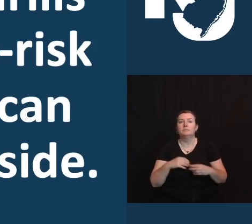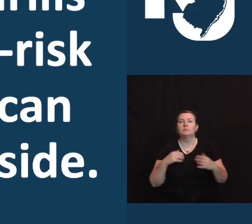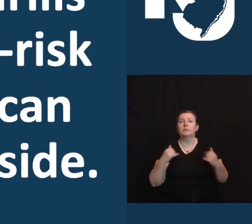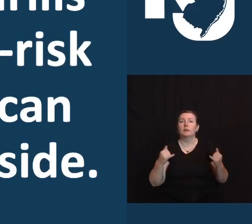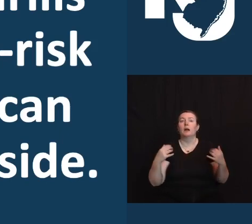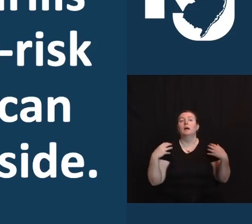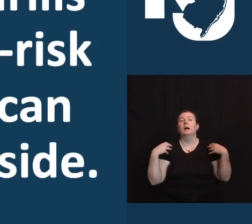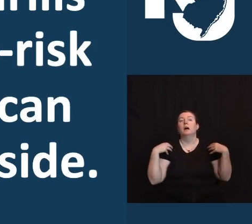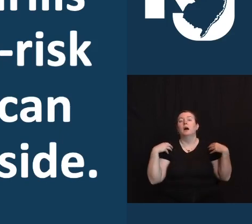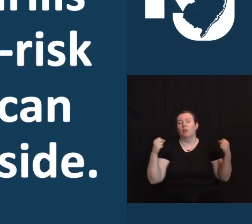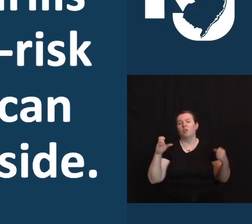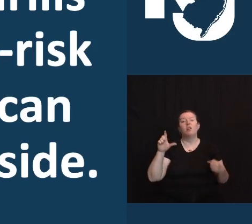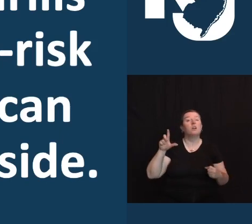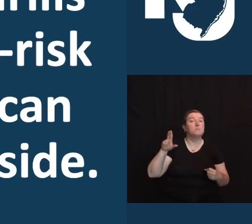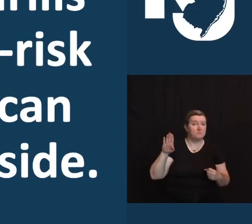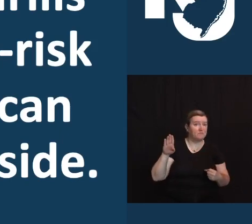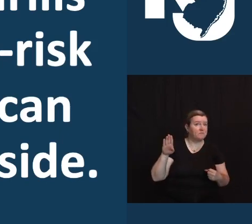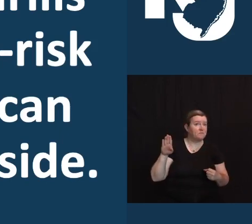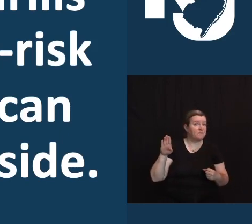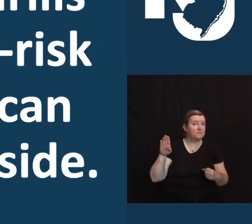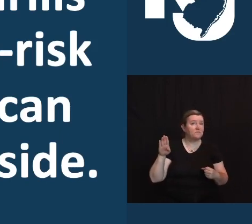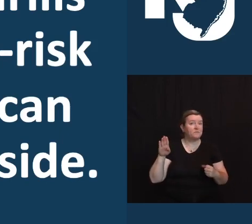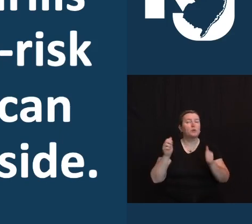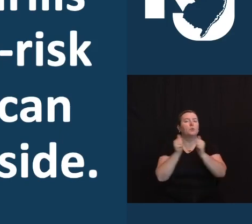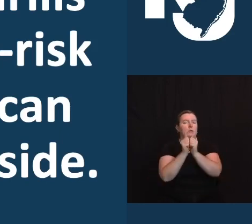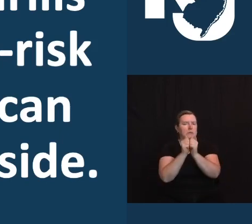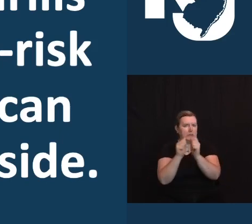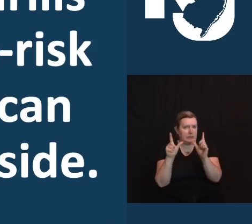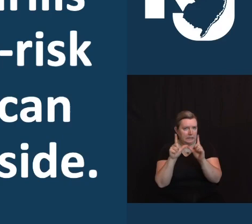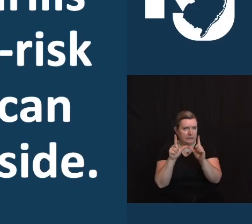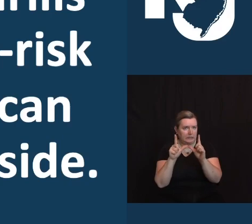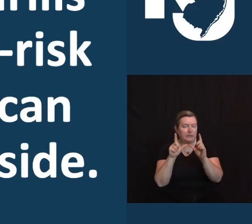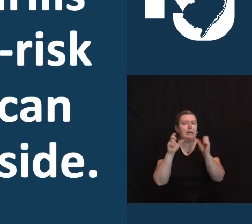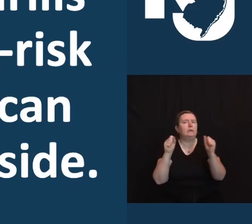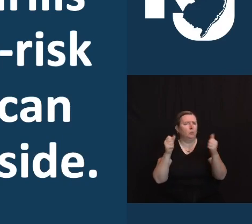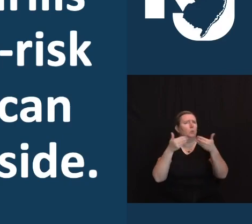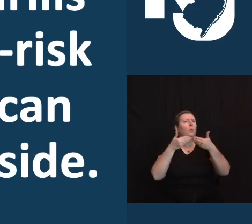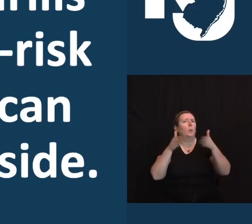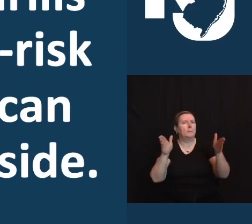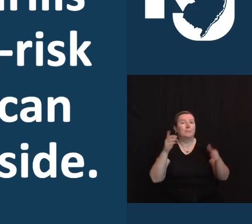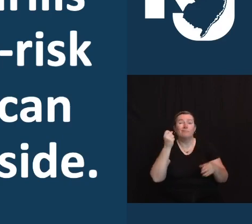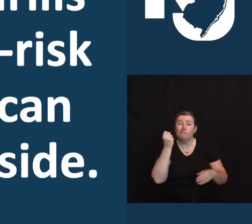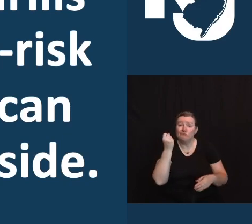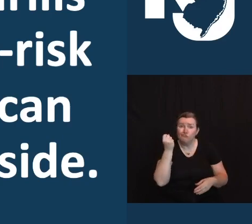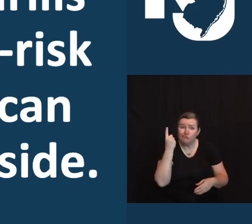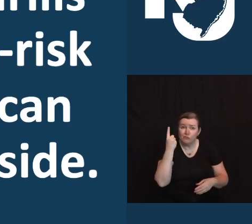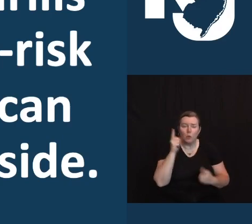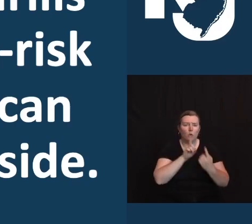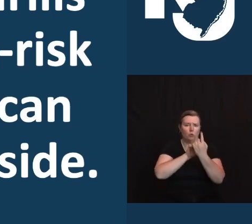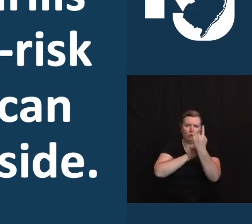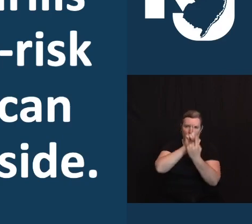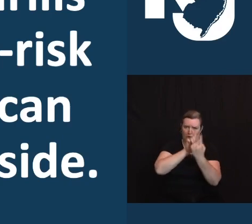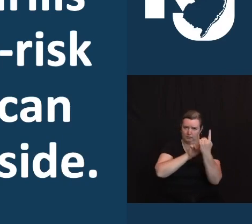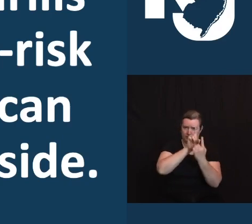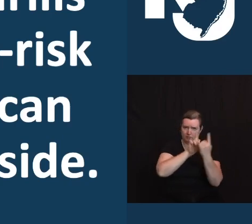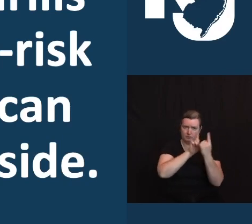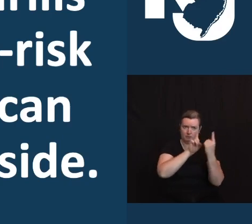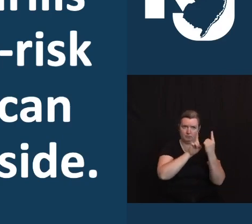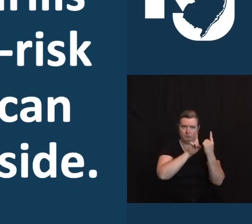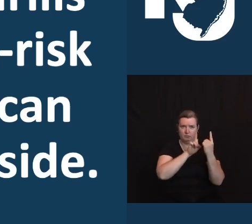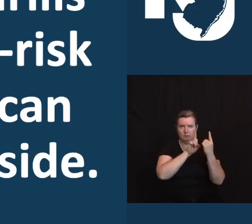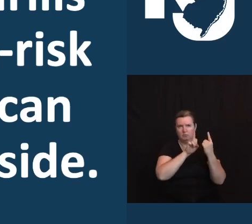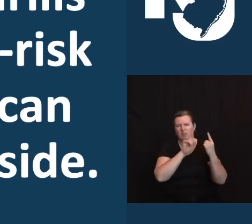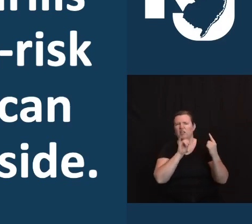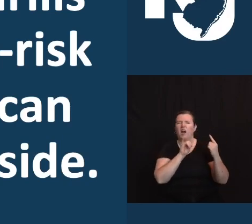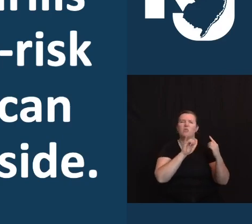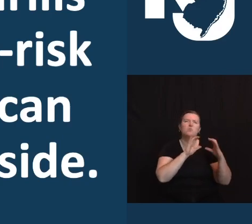open their indoor areas for one-on-one individualized training or from small groups